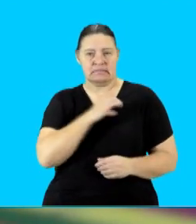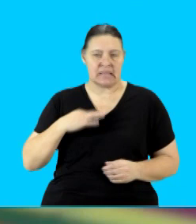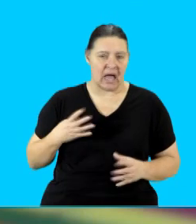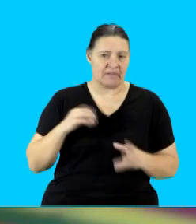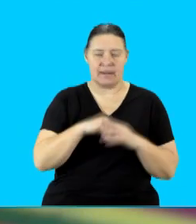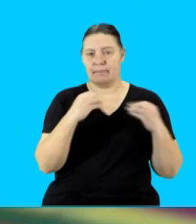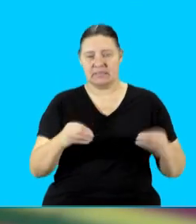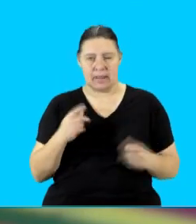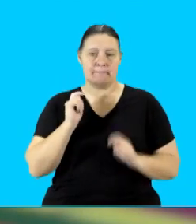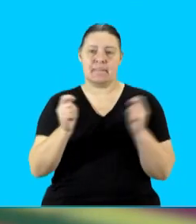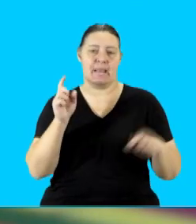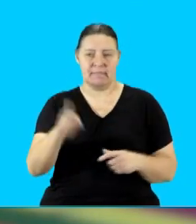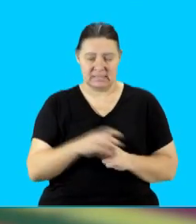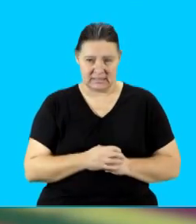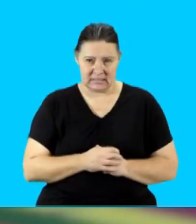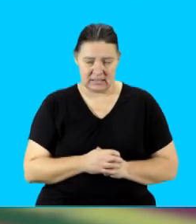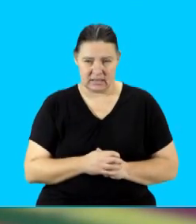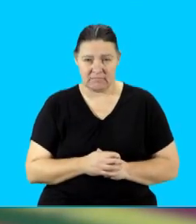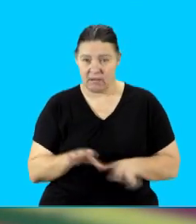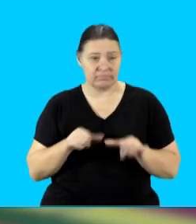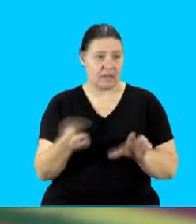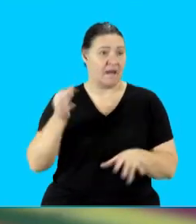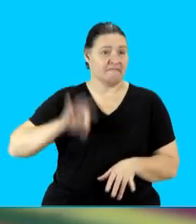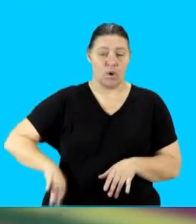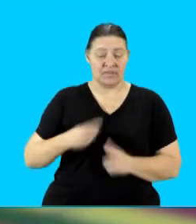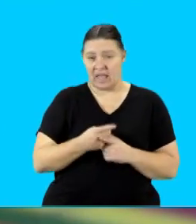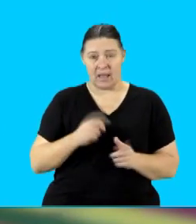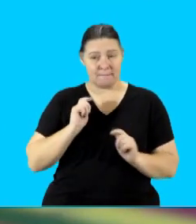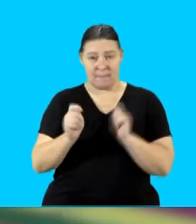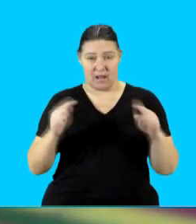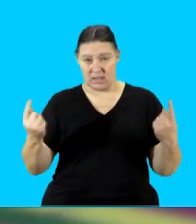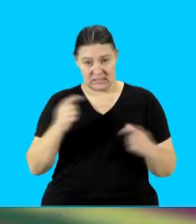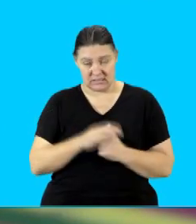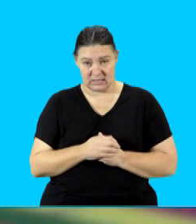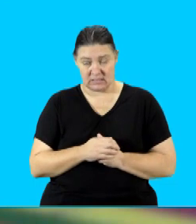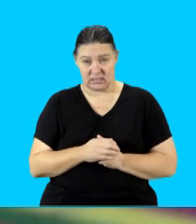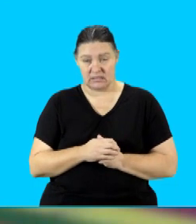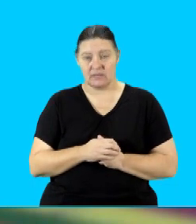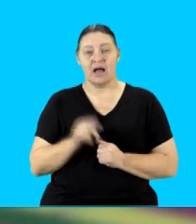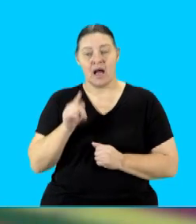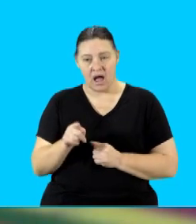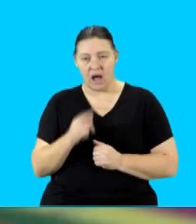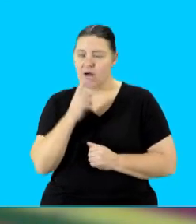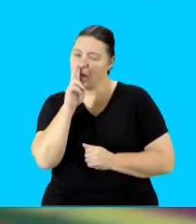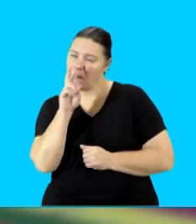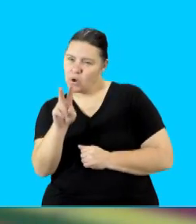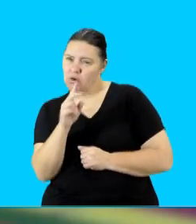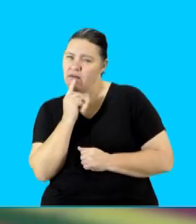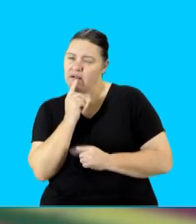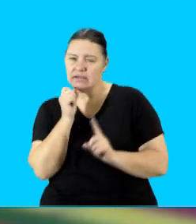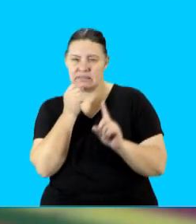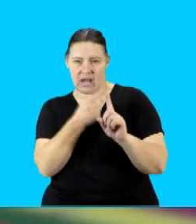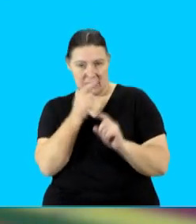pay. They have employees in the business that they have to pay. Now, they can no longer afford to pay their debts as a business. Now, here's the